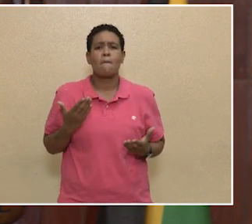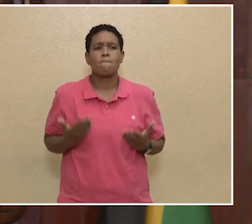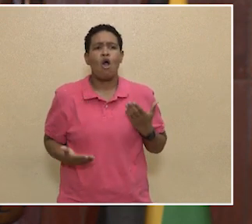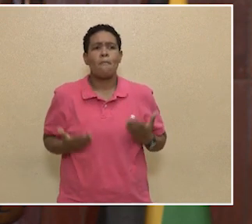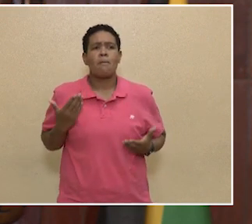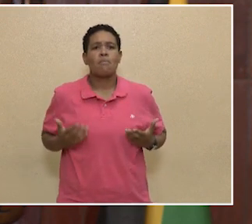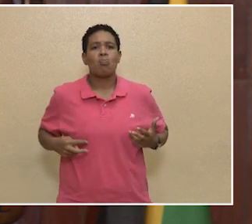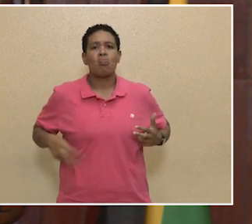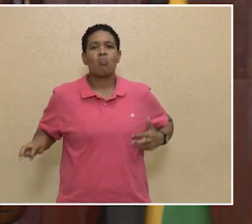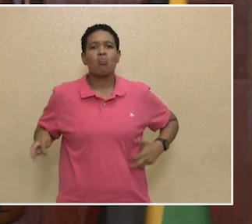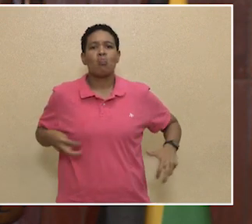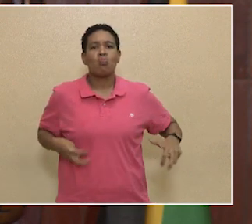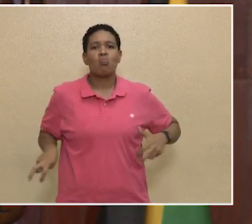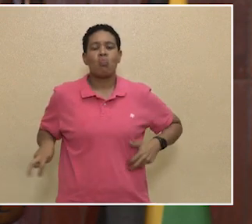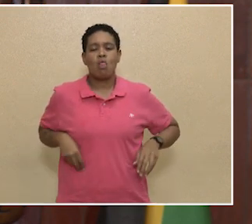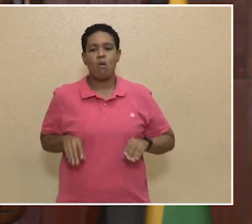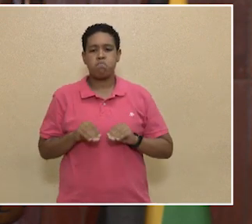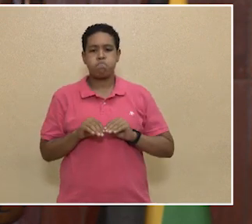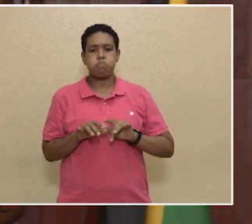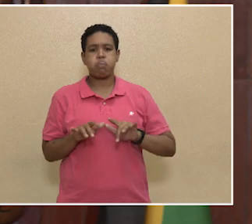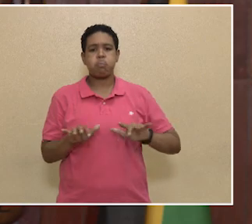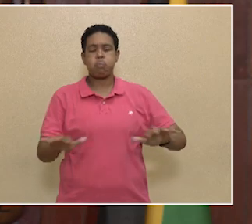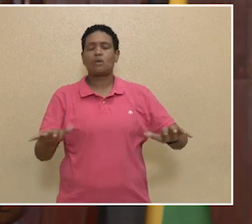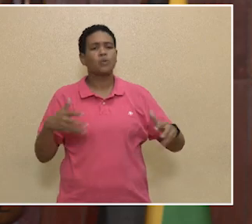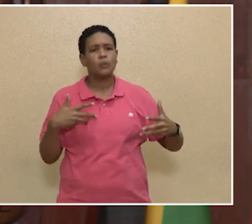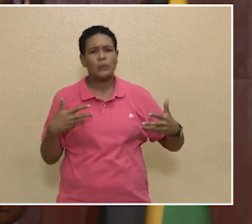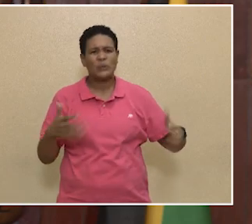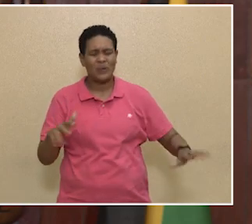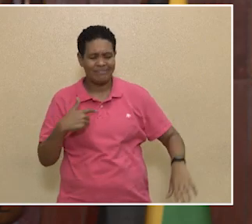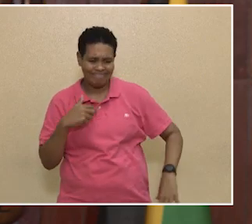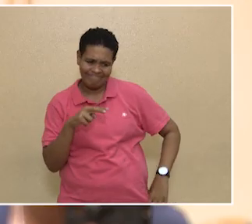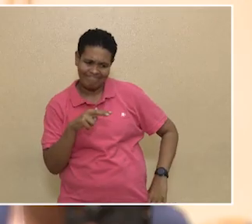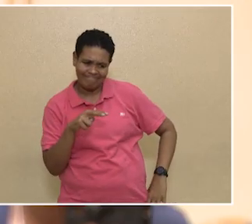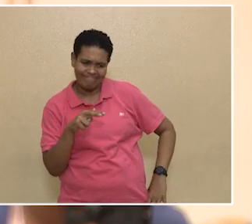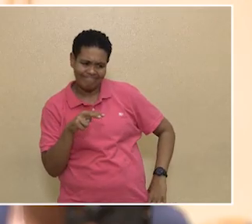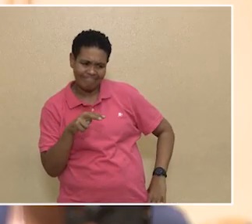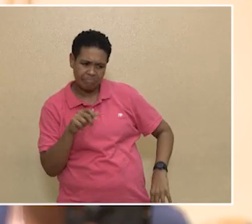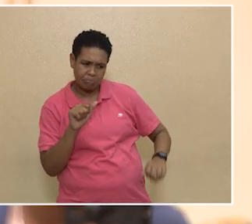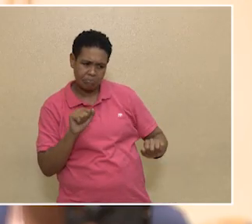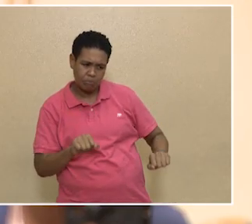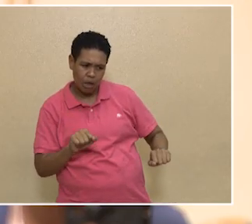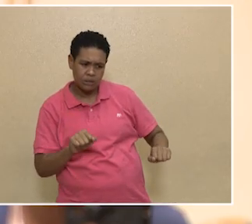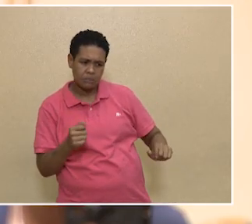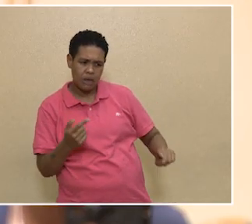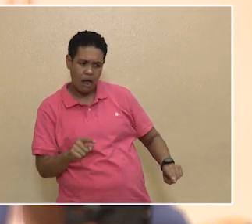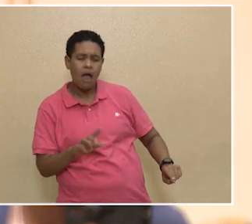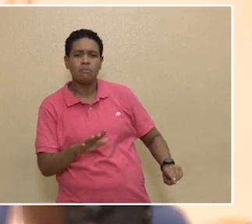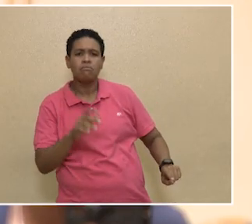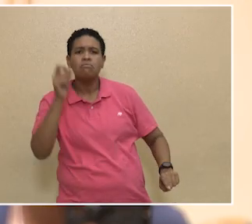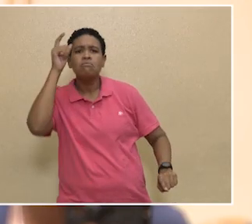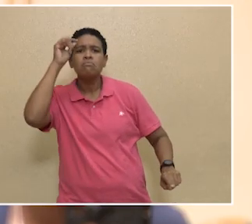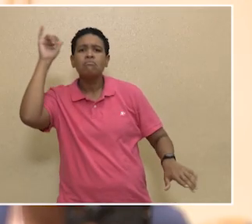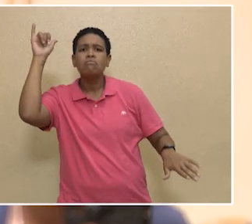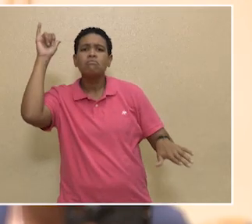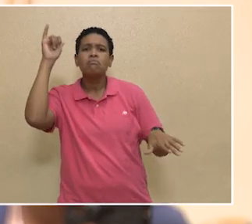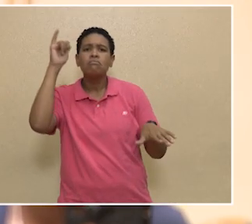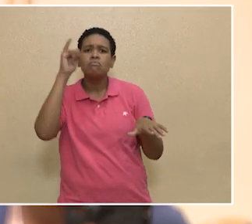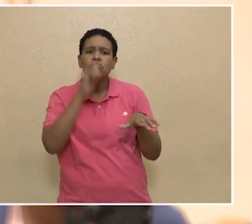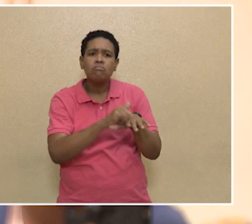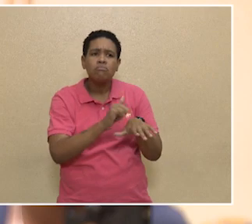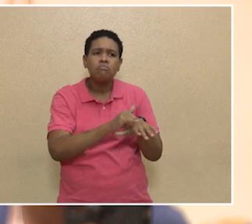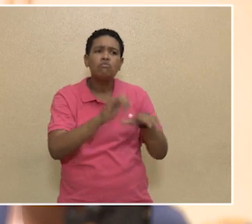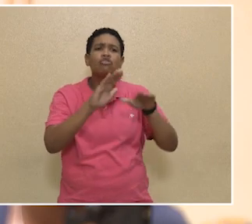for infections, given the fact that we have had coming into the island close